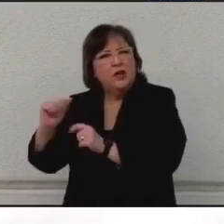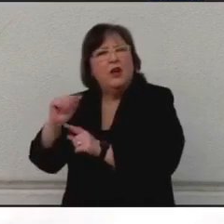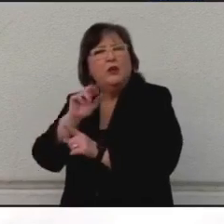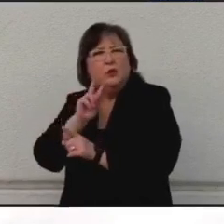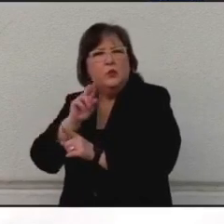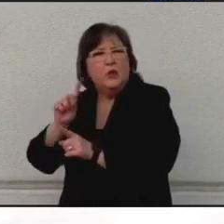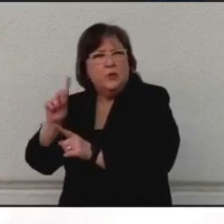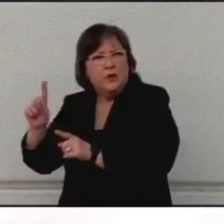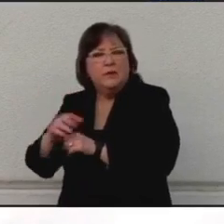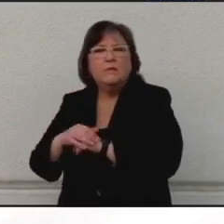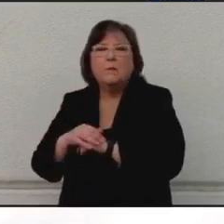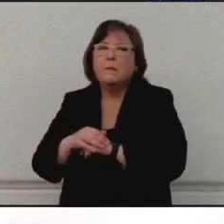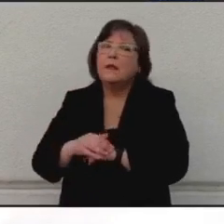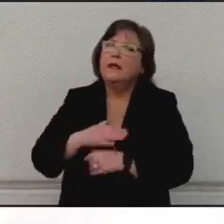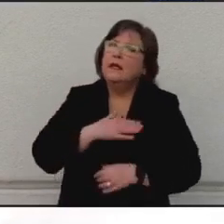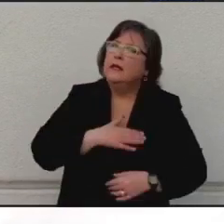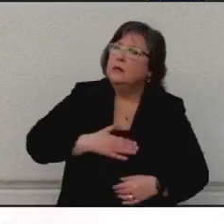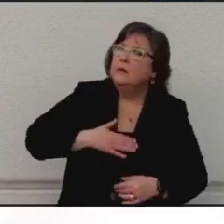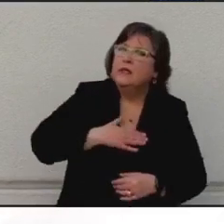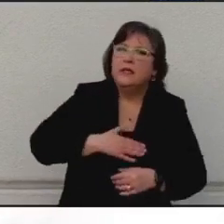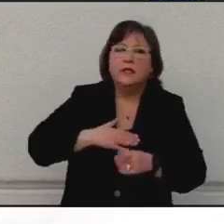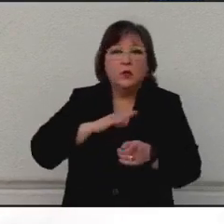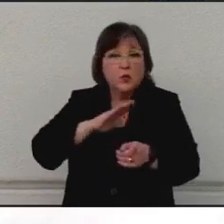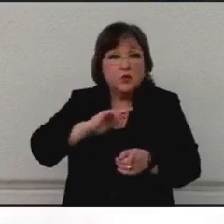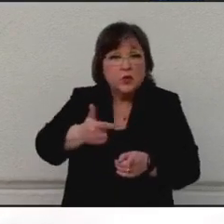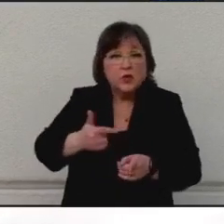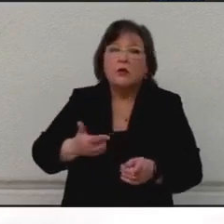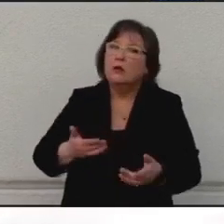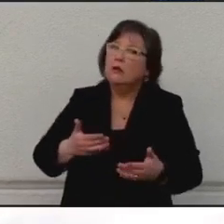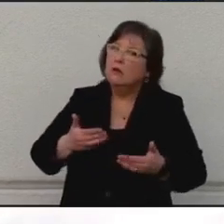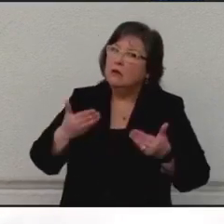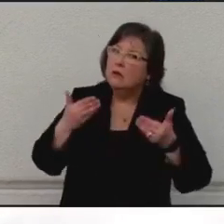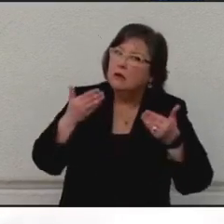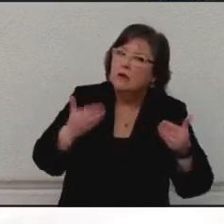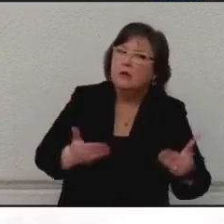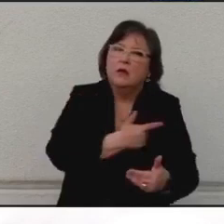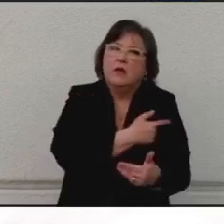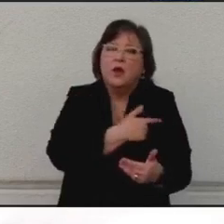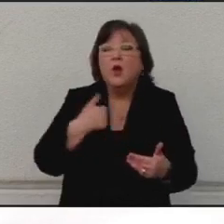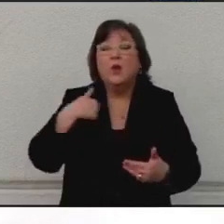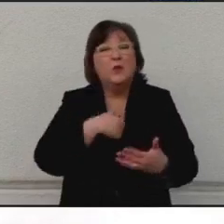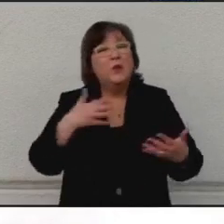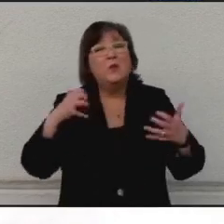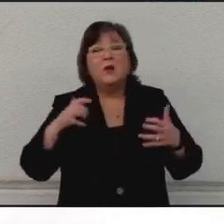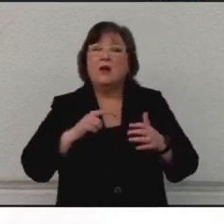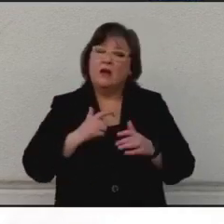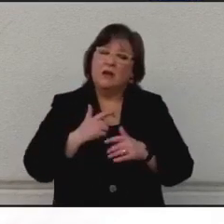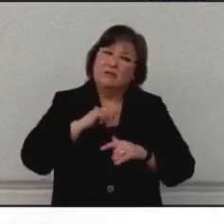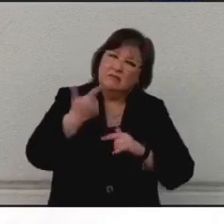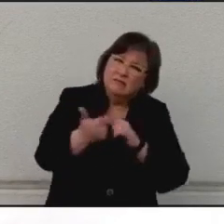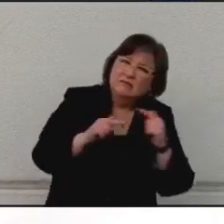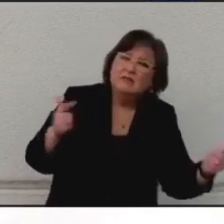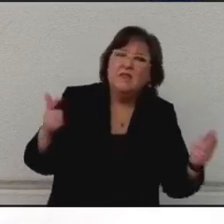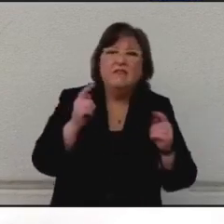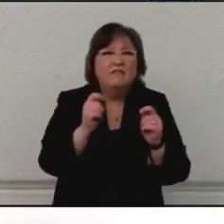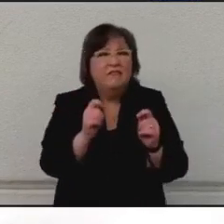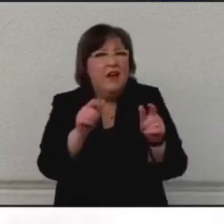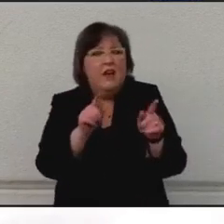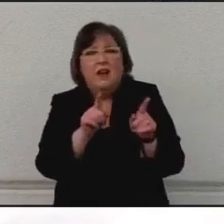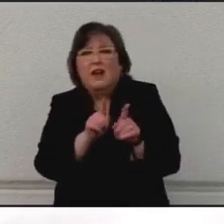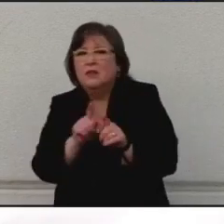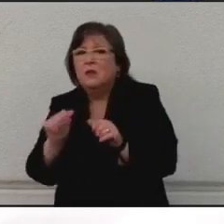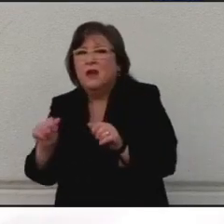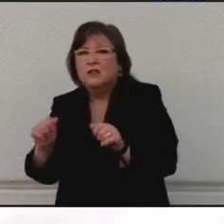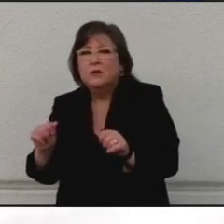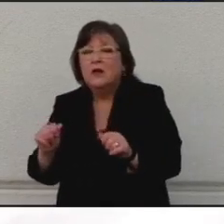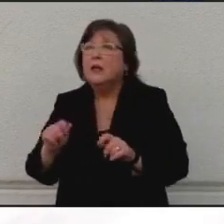as quickly as possible. I told a group earlier this morning, they asked, what can we do? I said, if any of you has